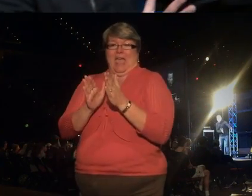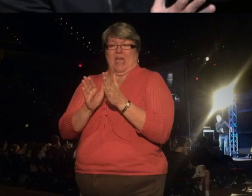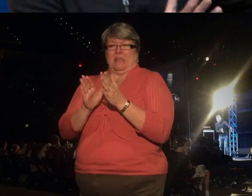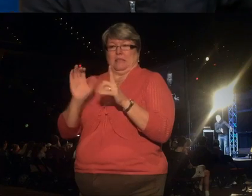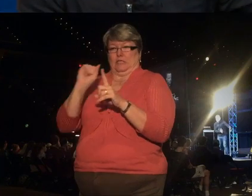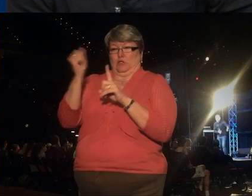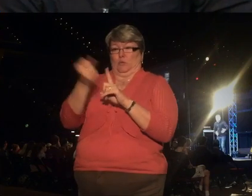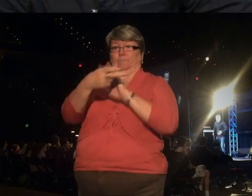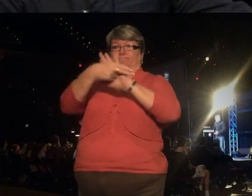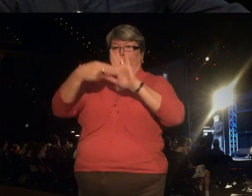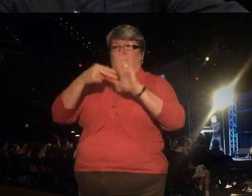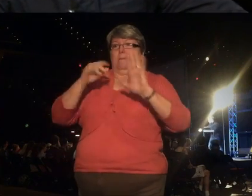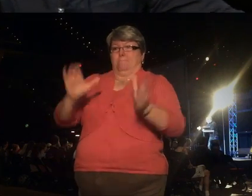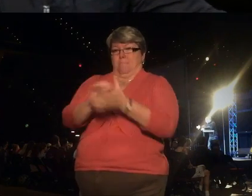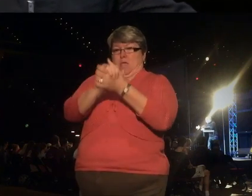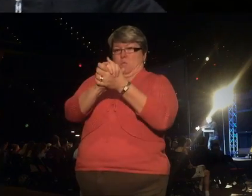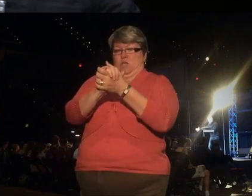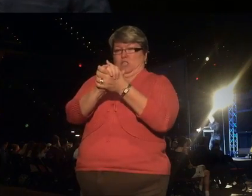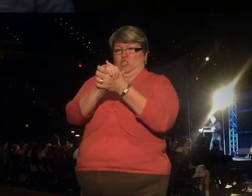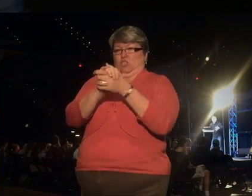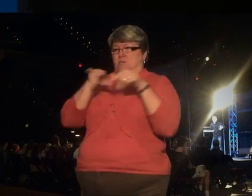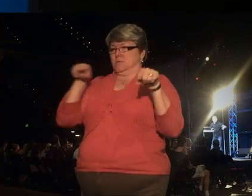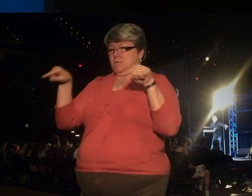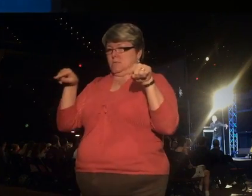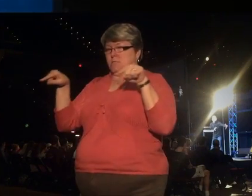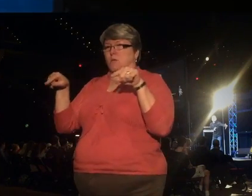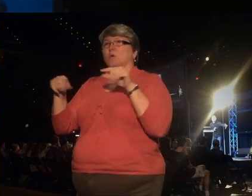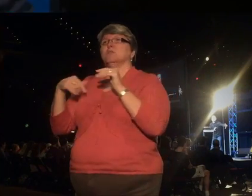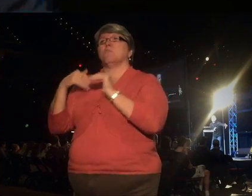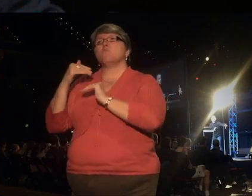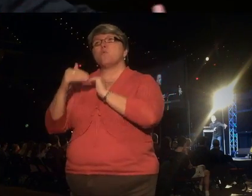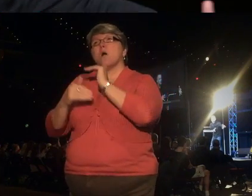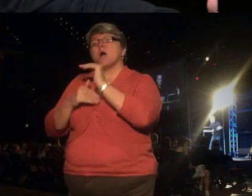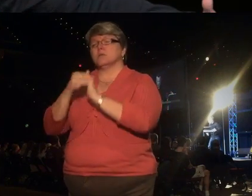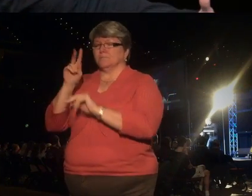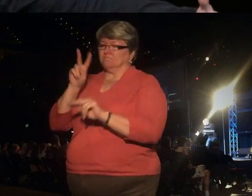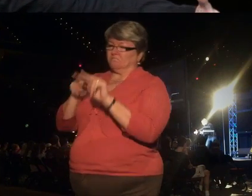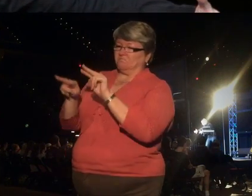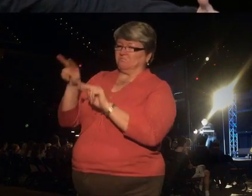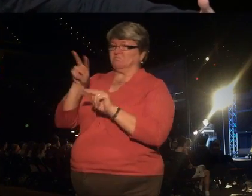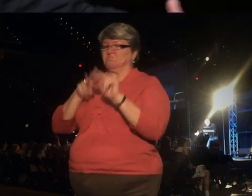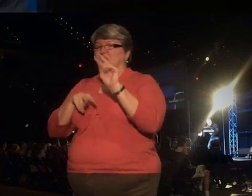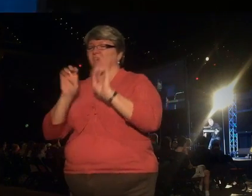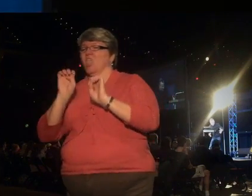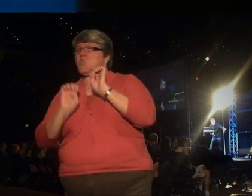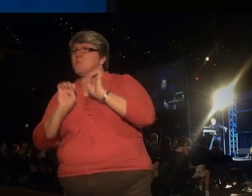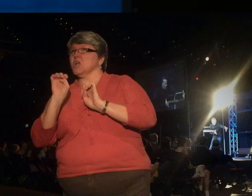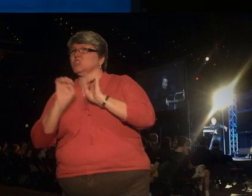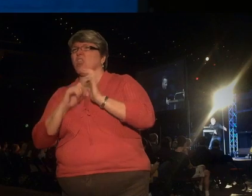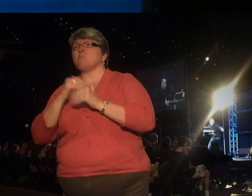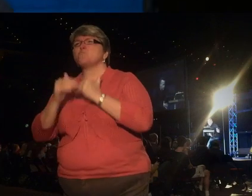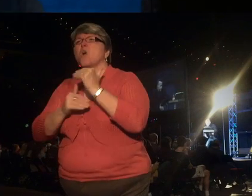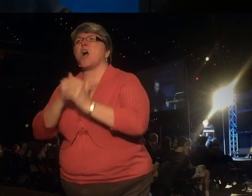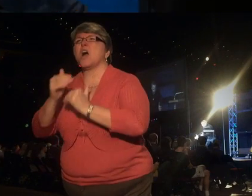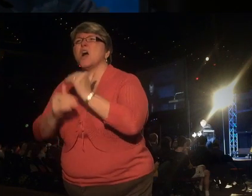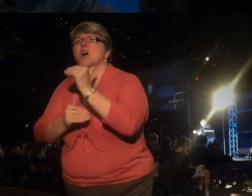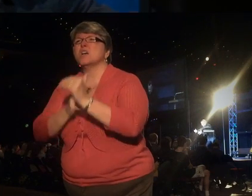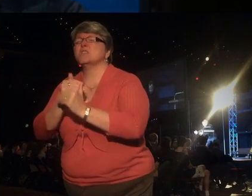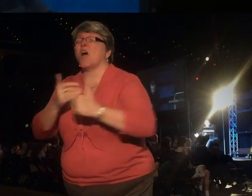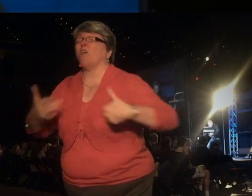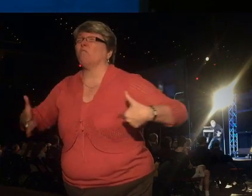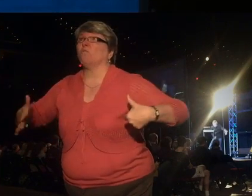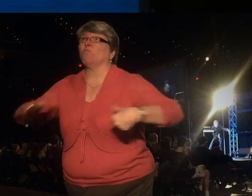the state of marriage, there is a process of evaluation, but this process